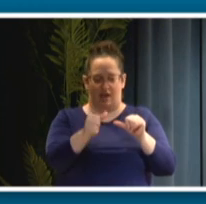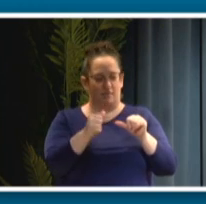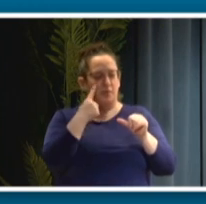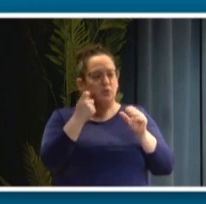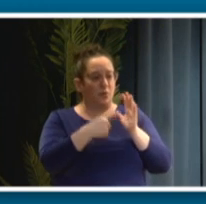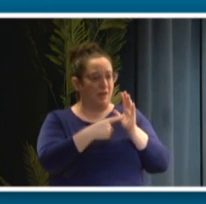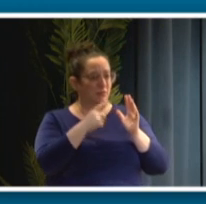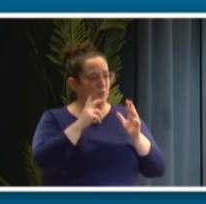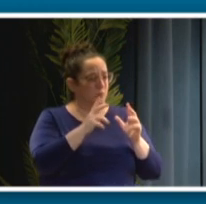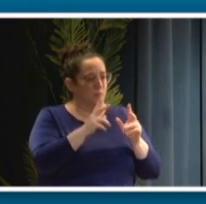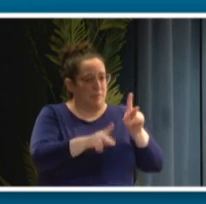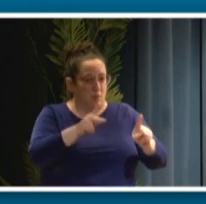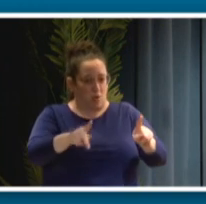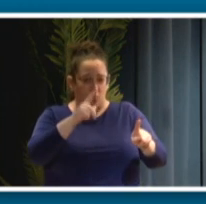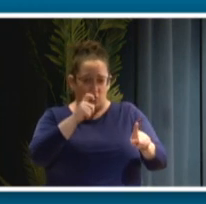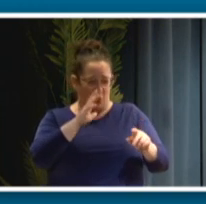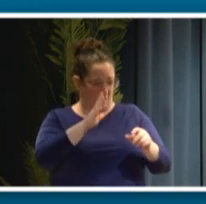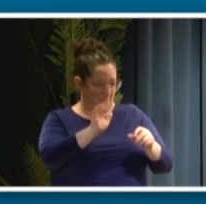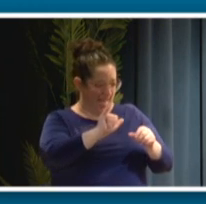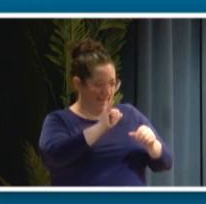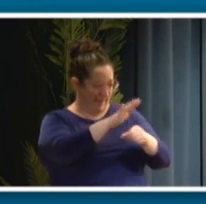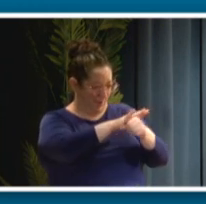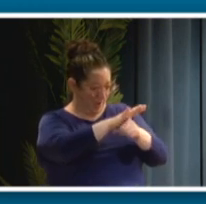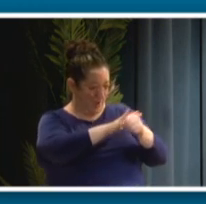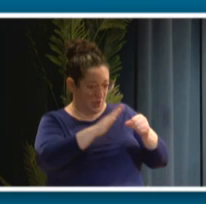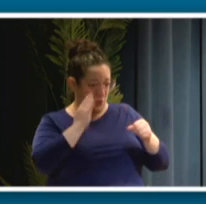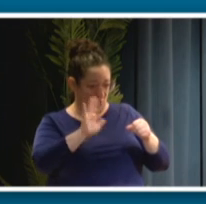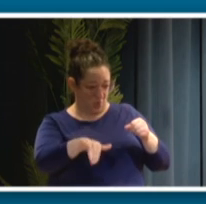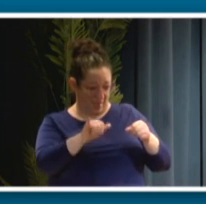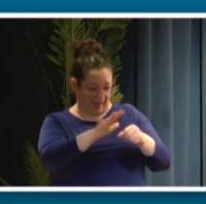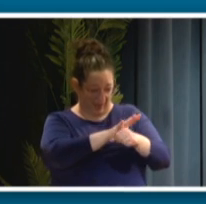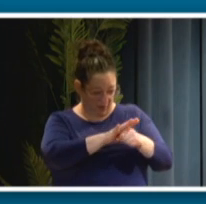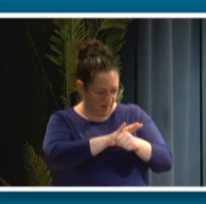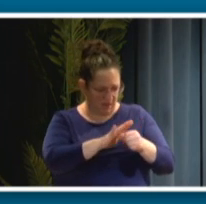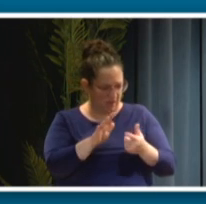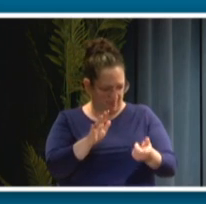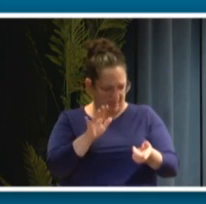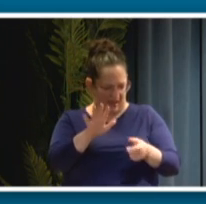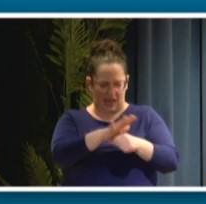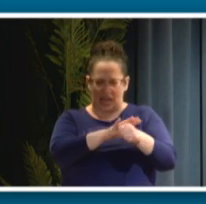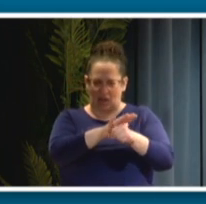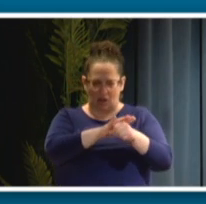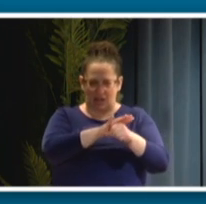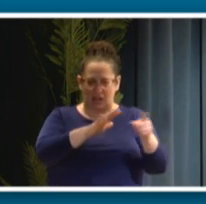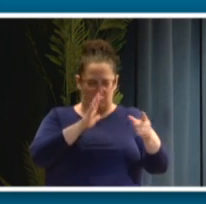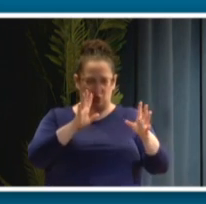school. For those of y'all who are from a different generation, y'all know the school I'm talking about. It was a wild time, right?